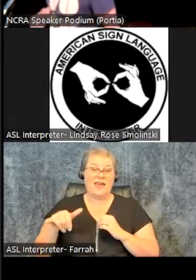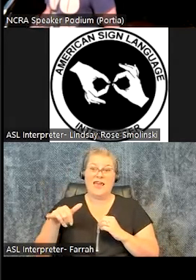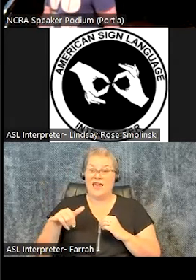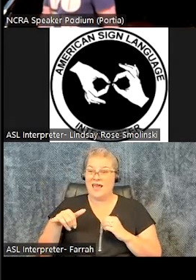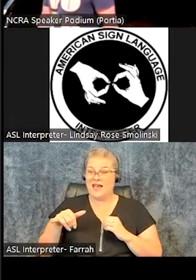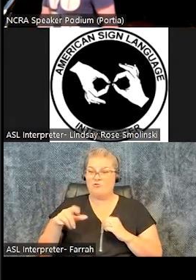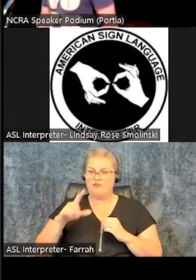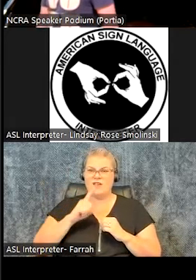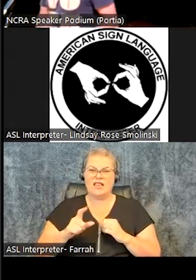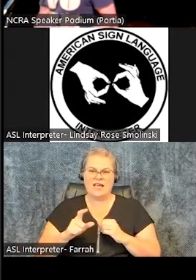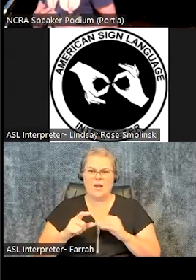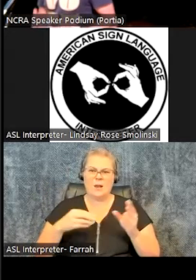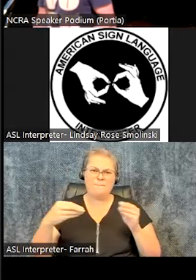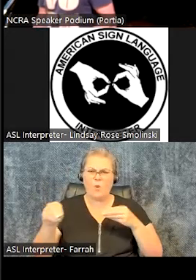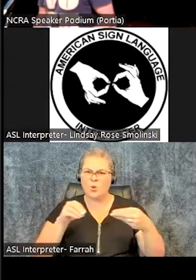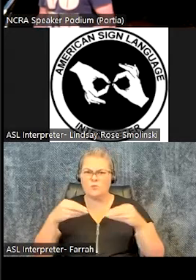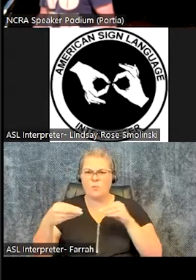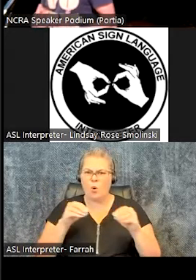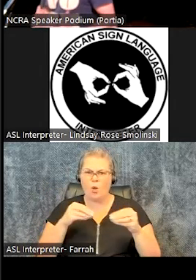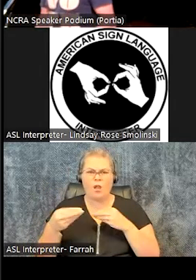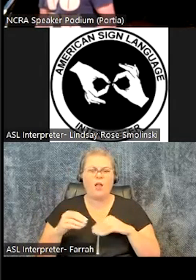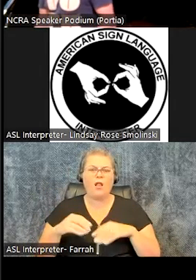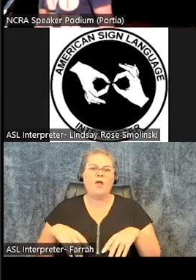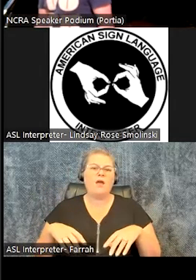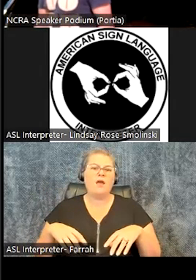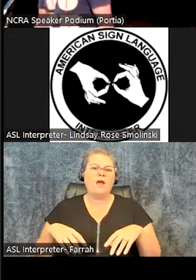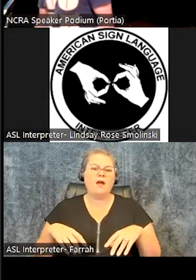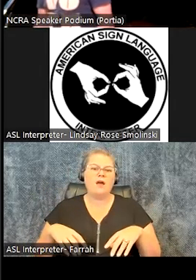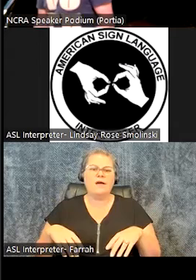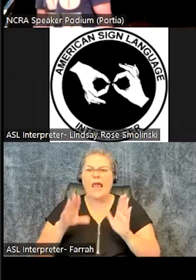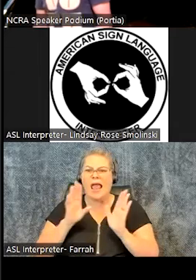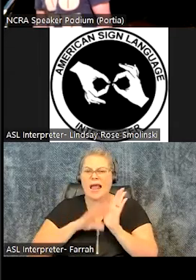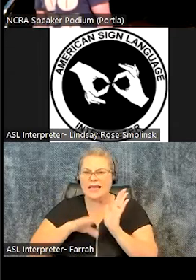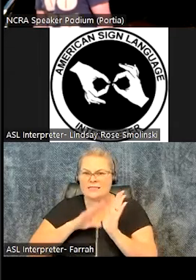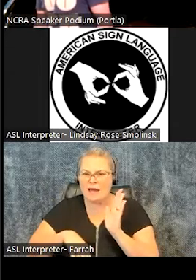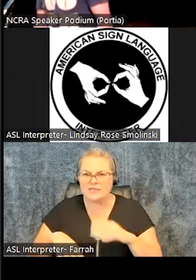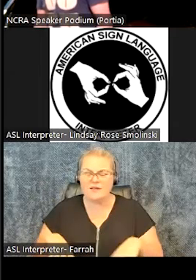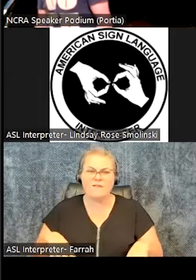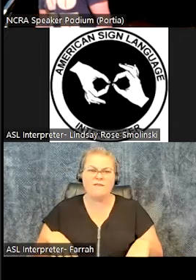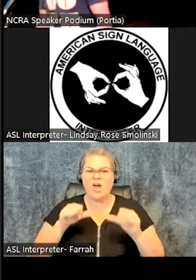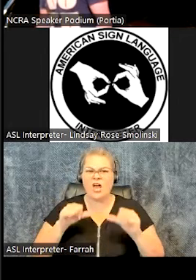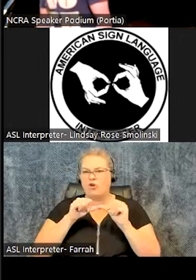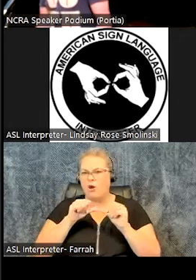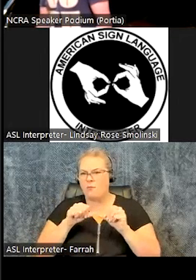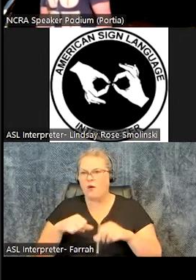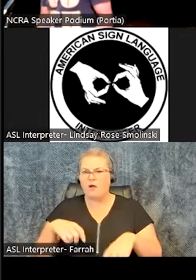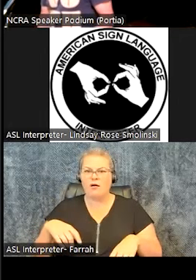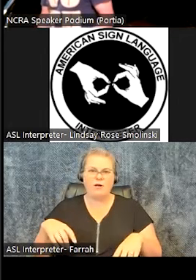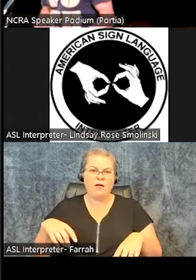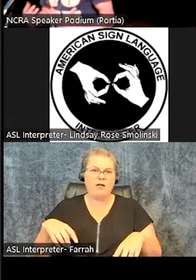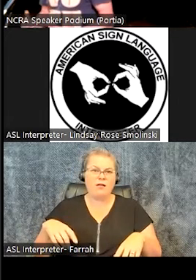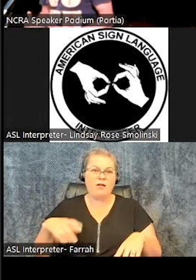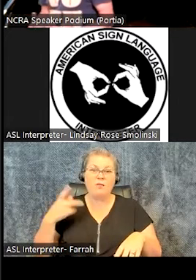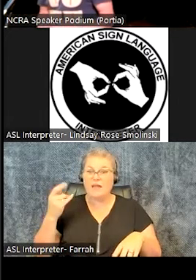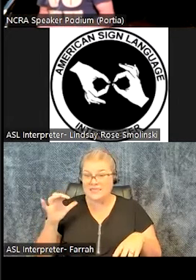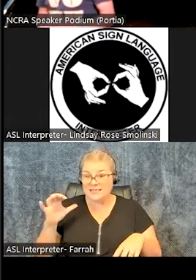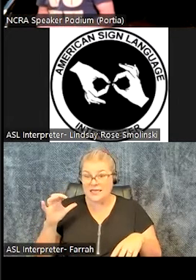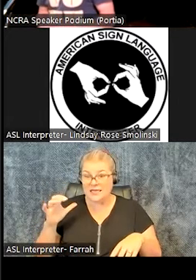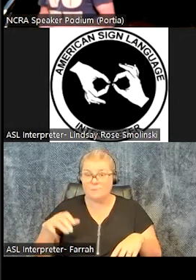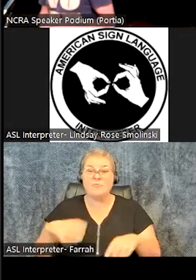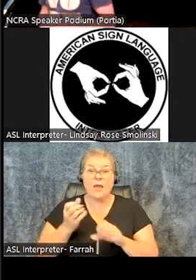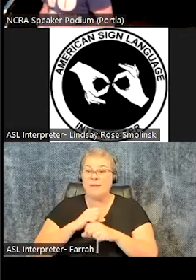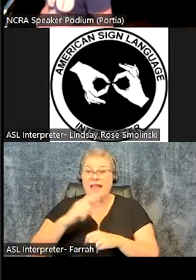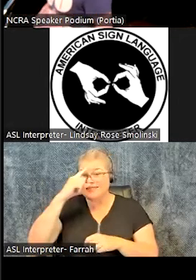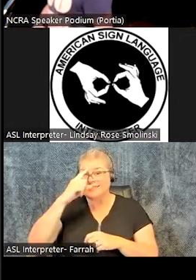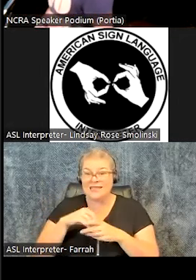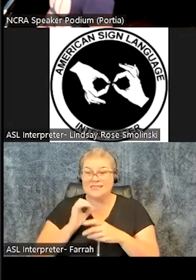really moldable, really malleable, really inexpensive and durable plastics that make a lot of sense in our society